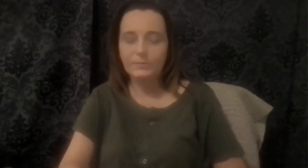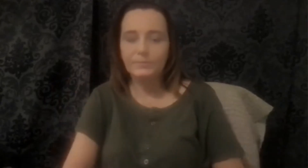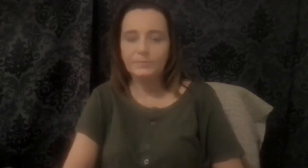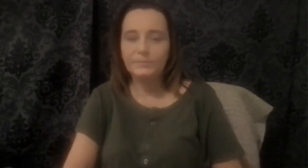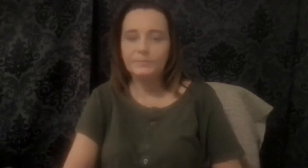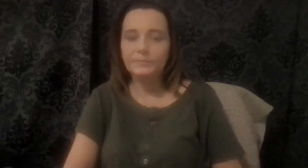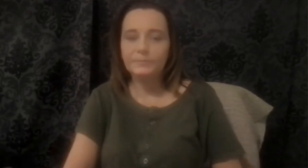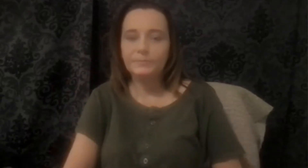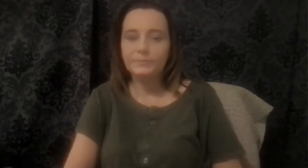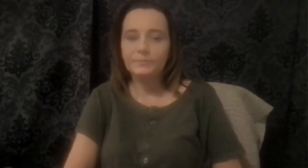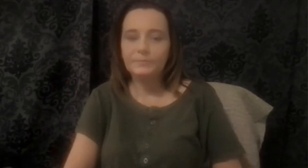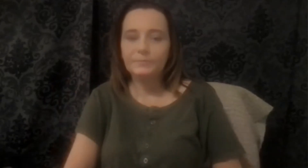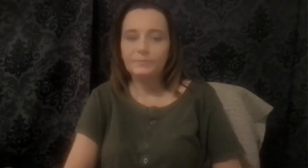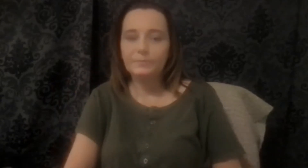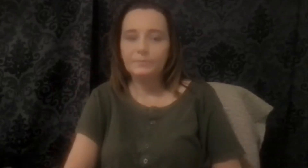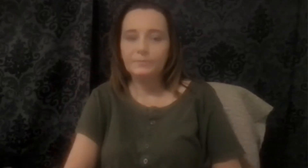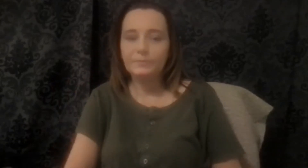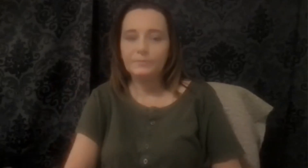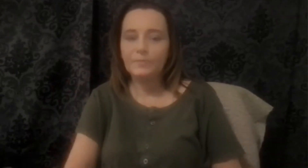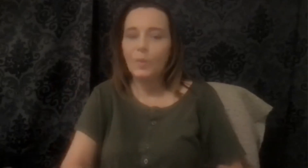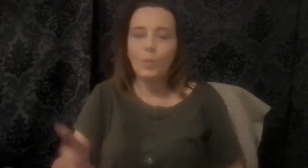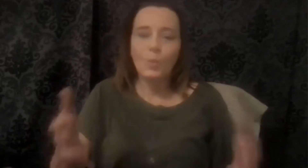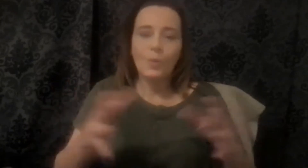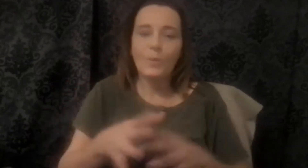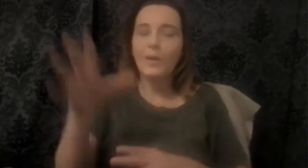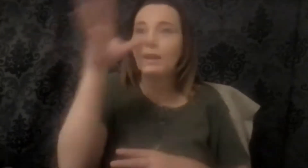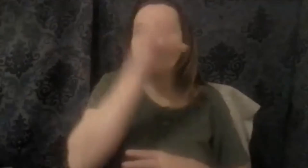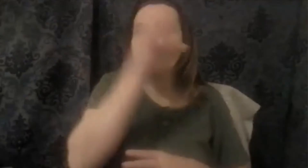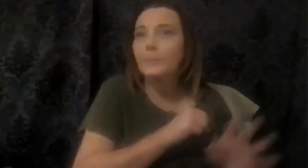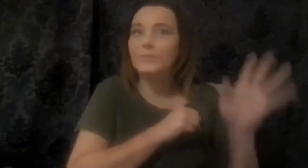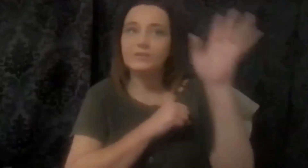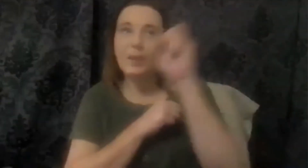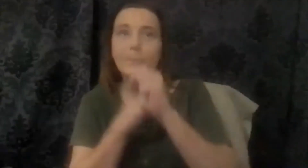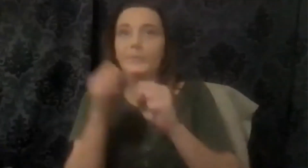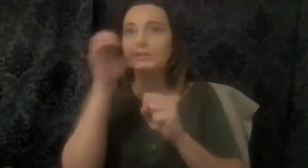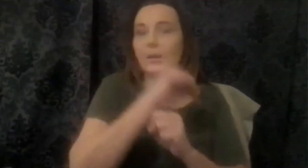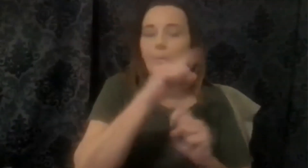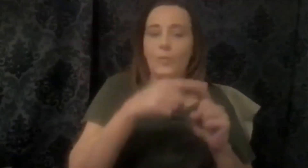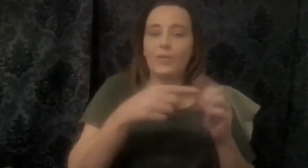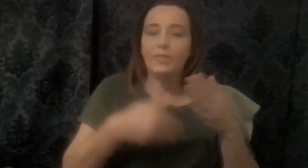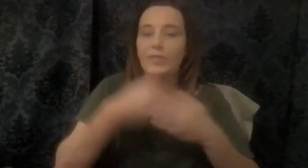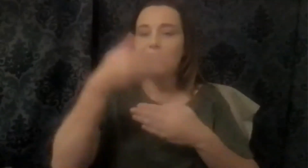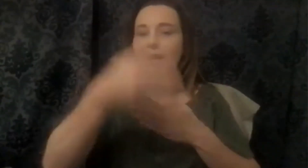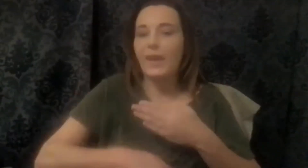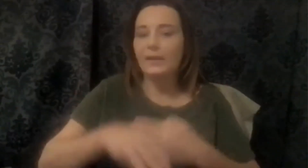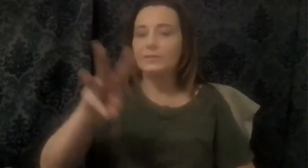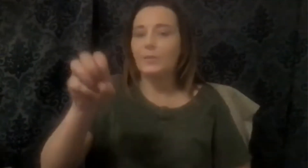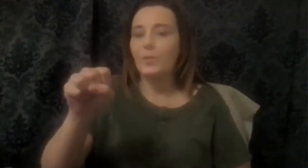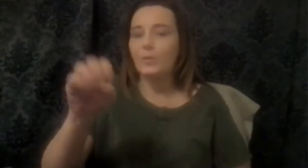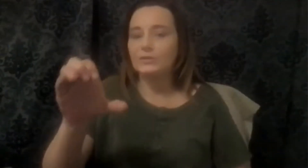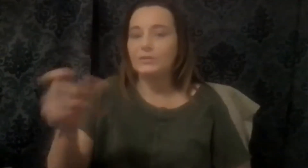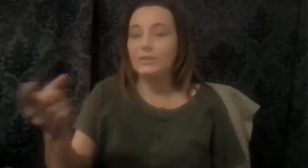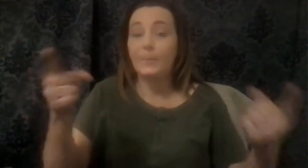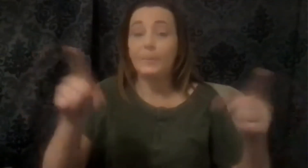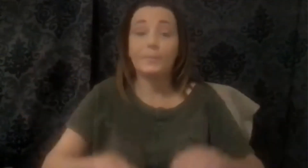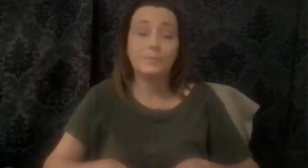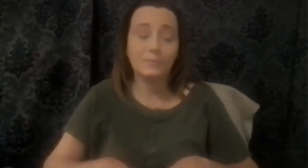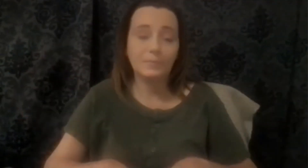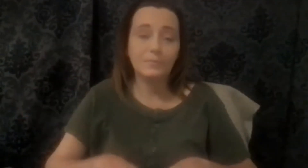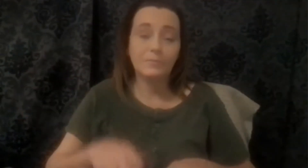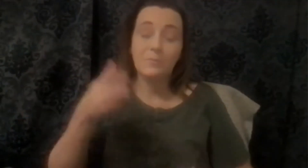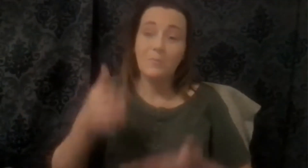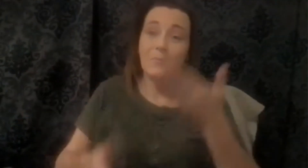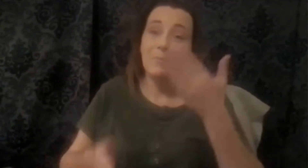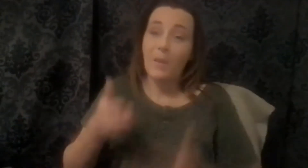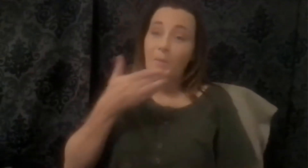learned, we don't want to make assumptions as far as when the next WSC is going to be. Would it be advantageous to change